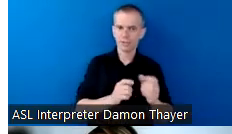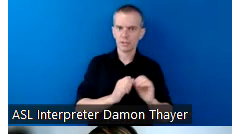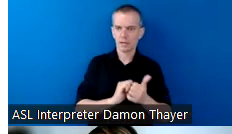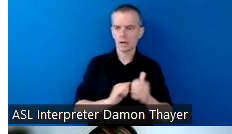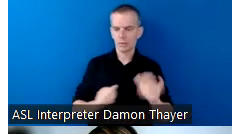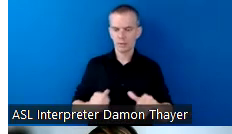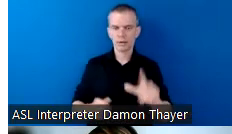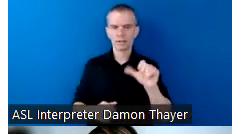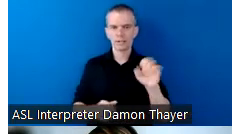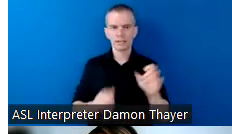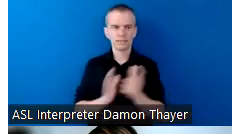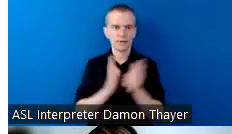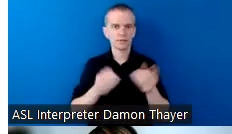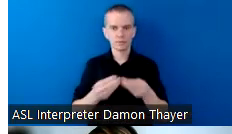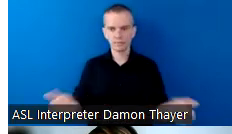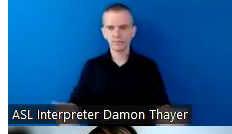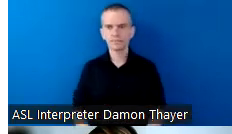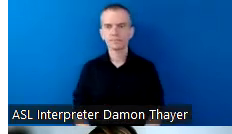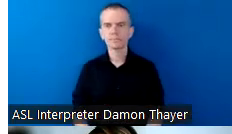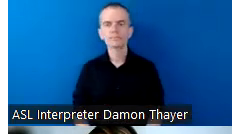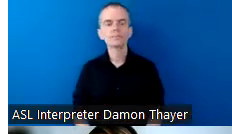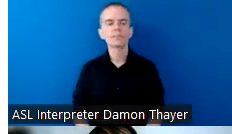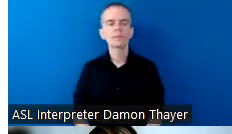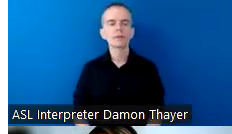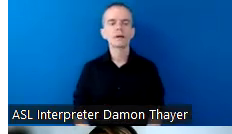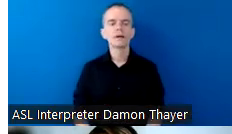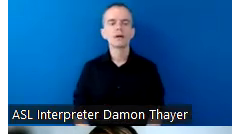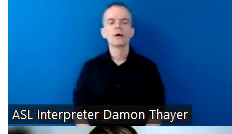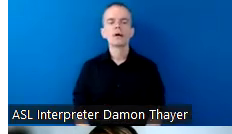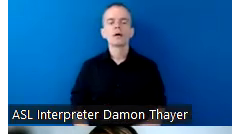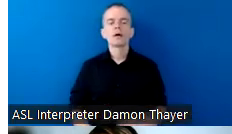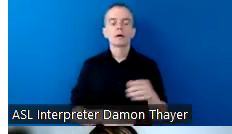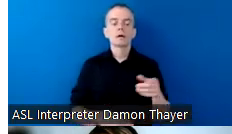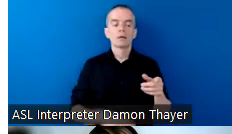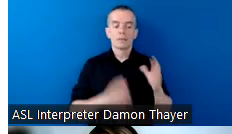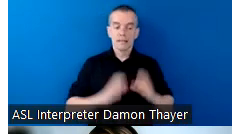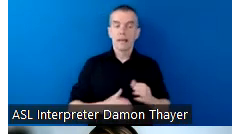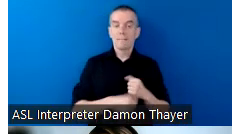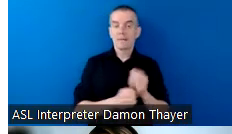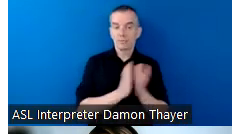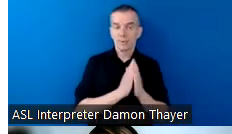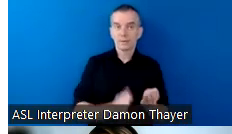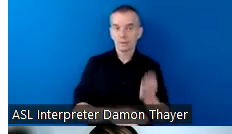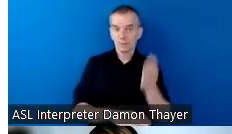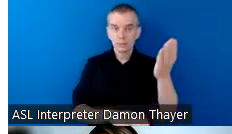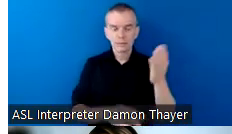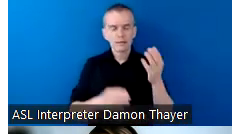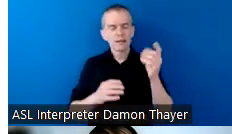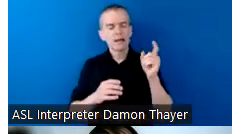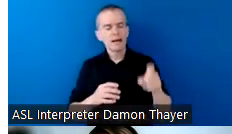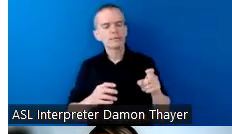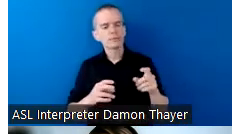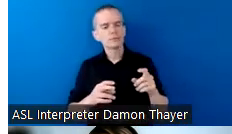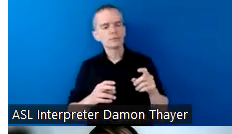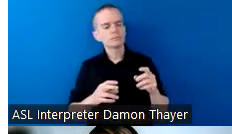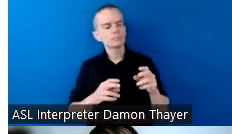remedied. Each request is evaluated on its own merit. So we shouldn't be hearing housing providers saying, oh no, you already